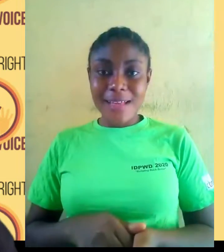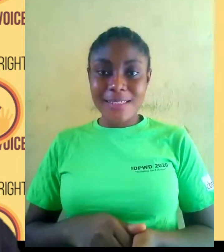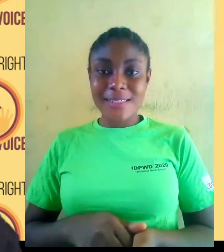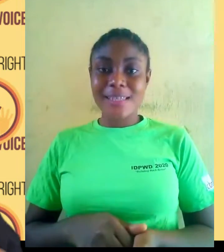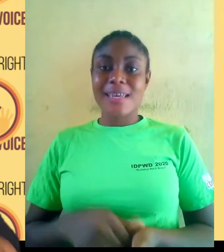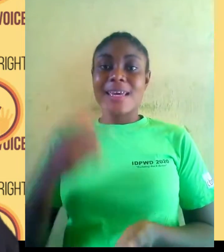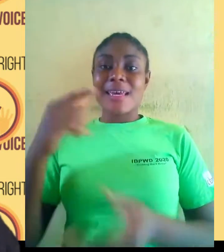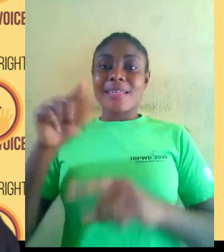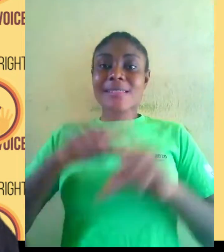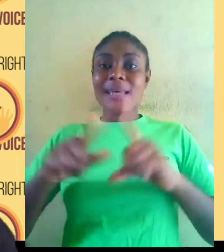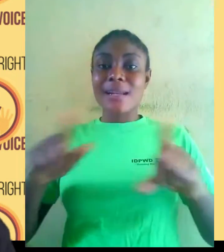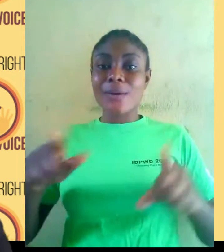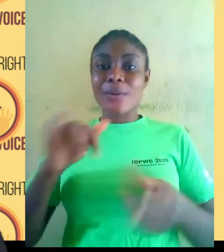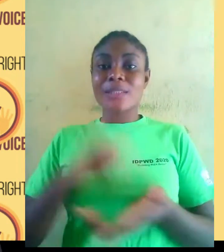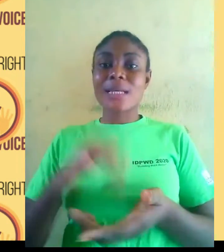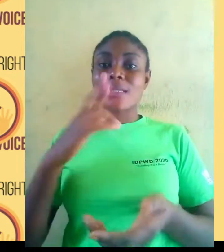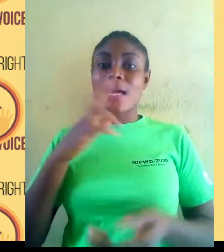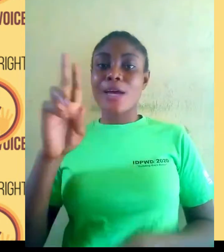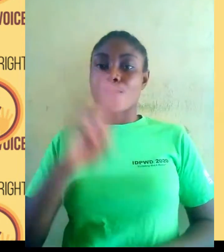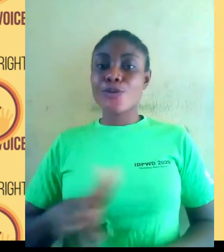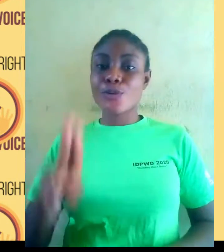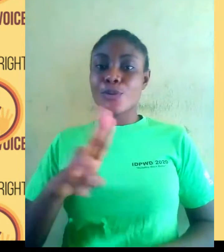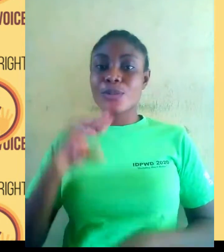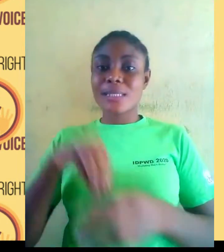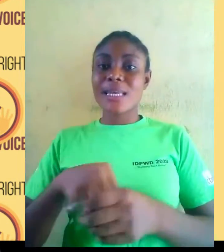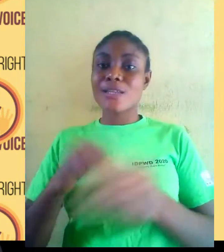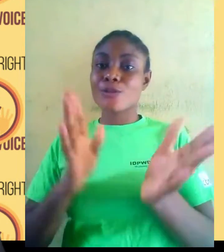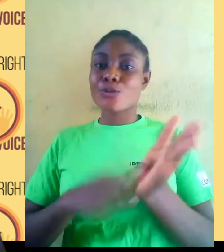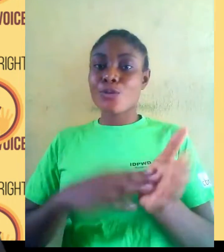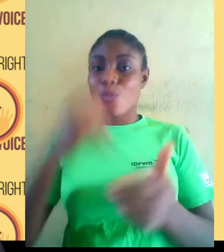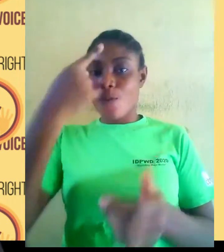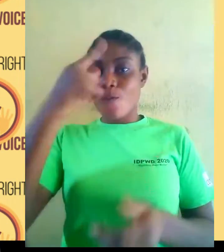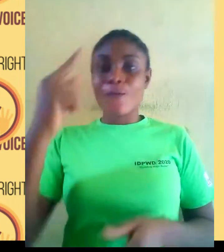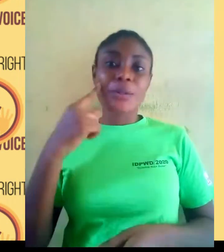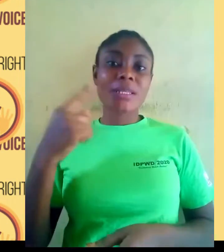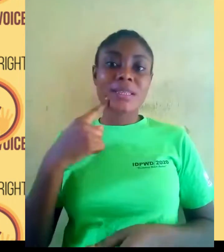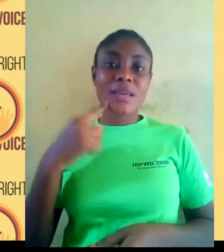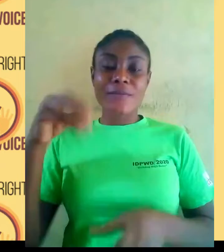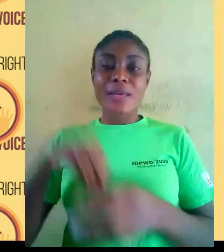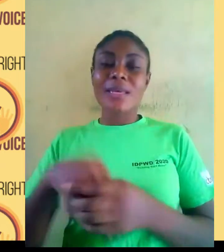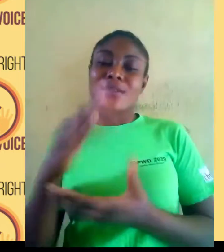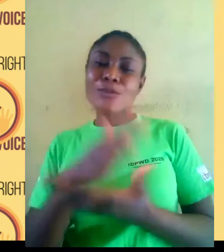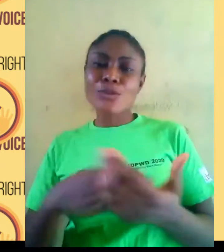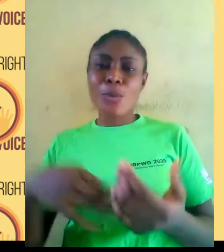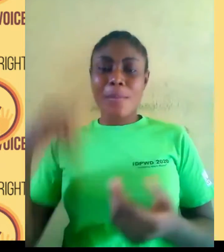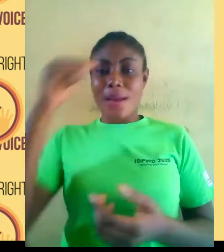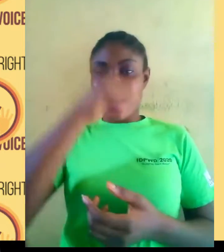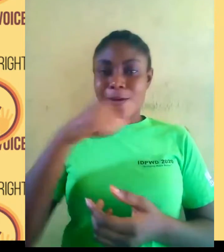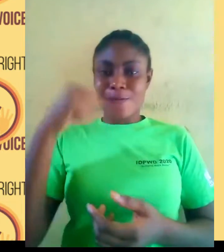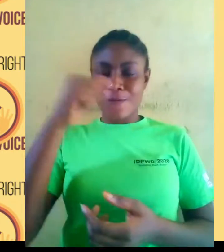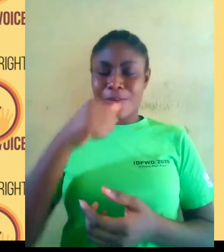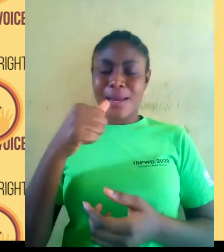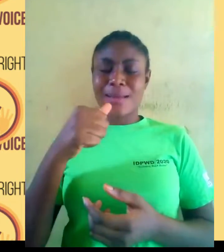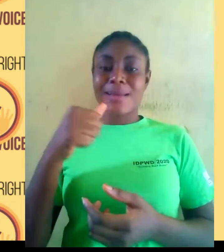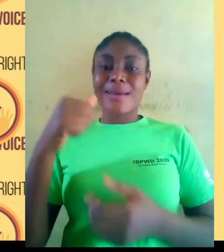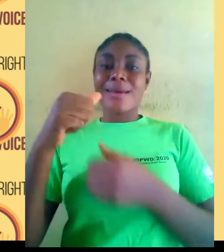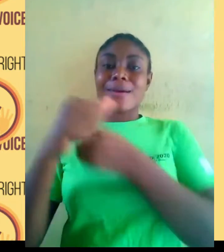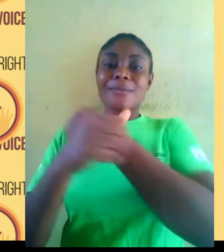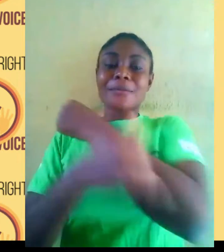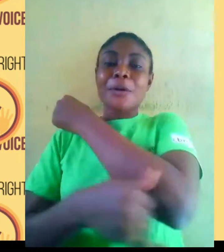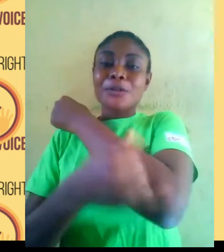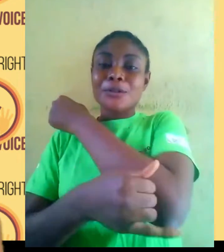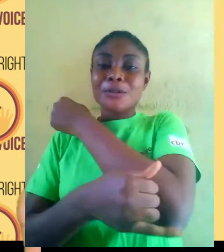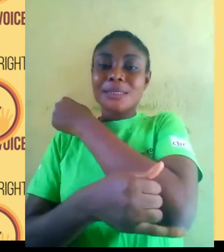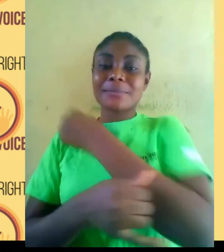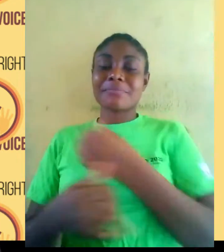sign languages that are used in schools for the deaf in some African countries today, using Nigeria as a case study, are regarded to